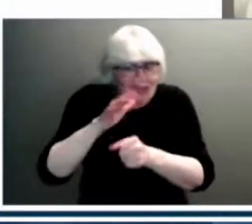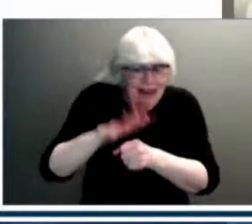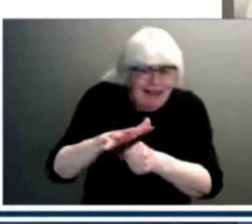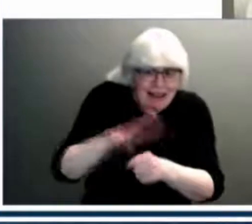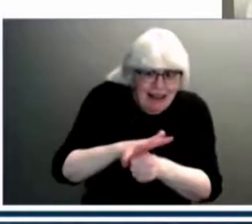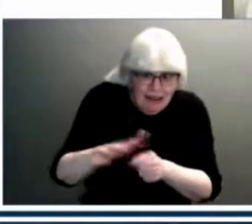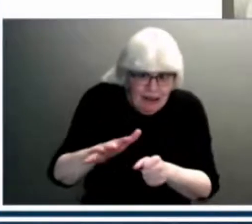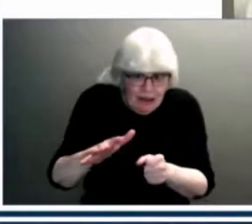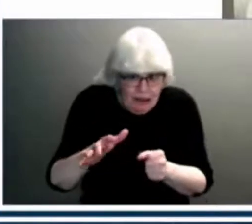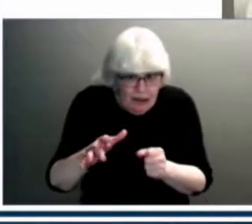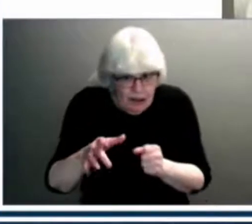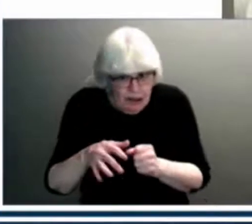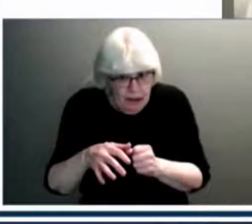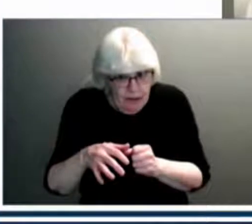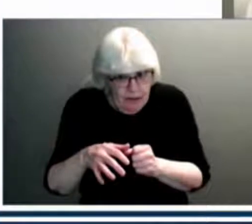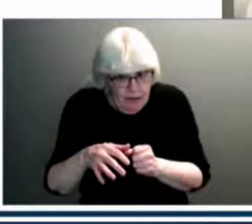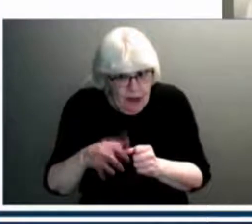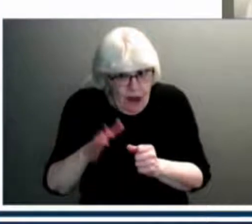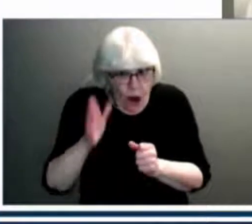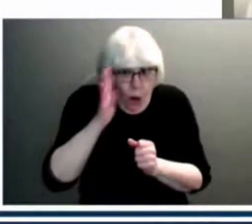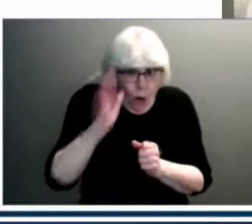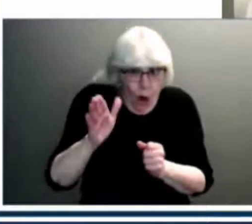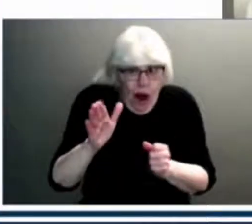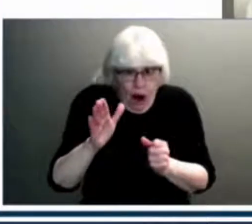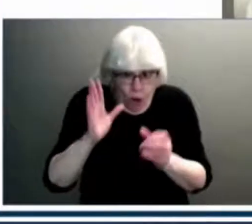extra emergency funding for healthcare workers?